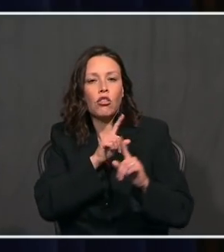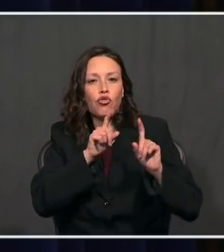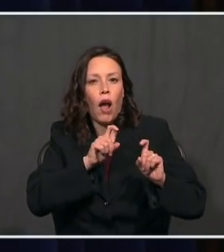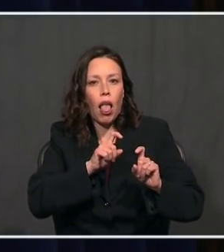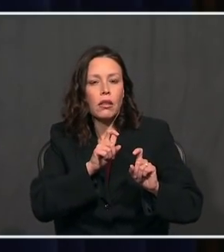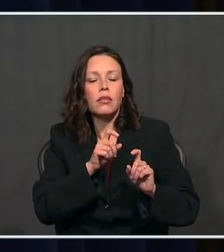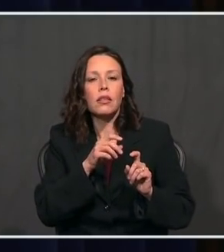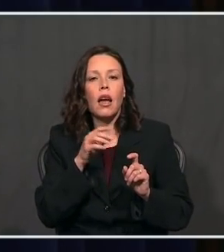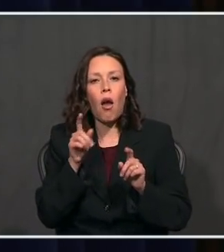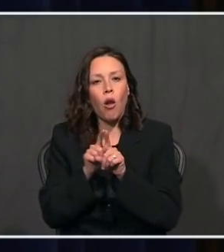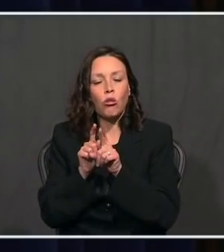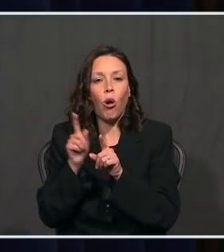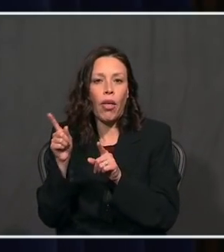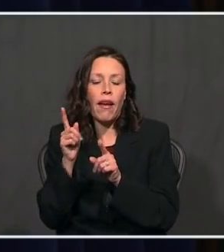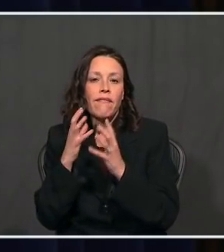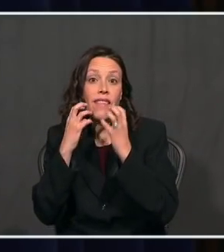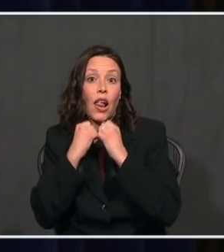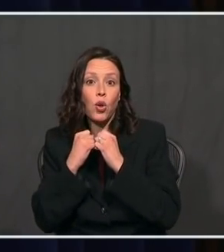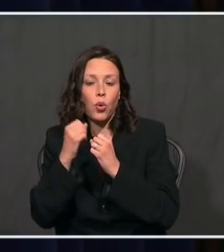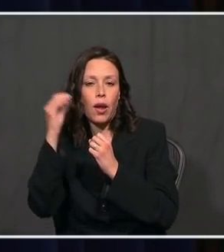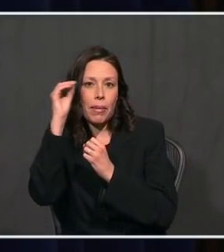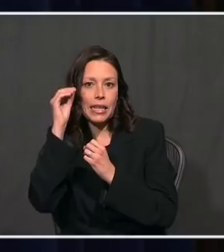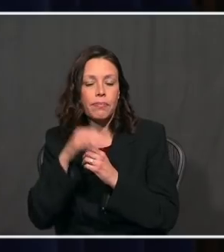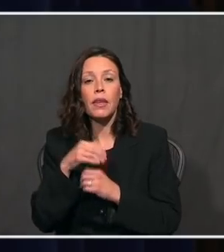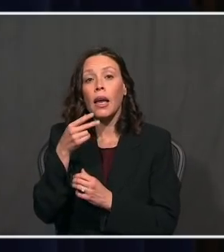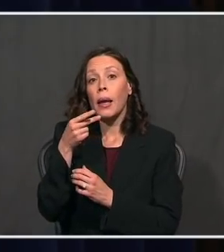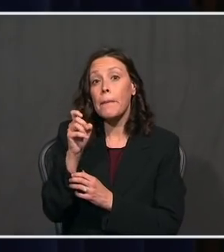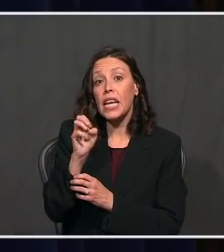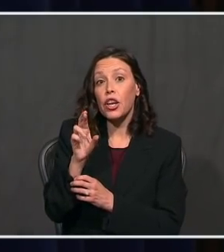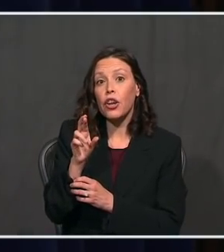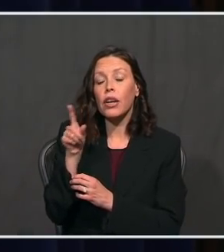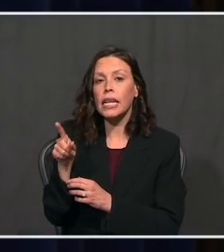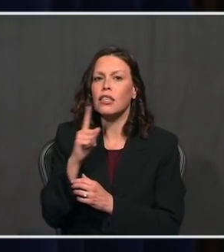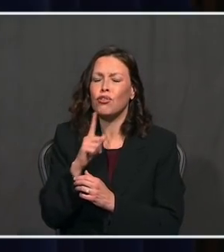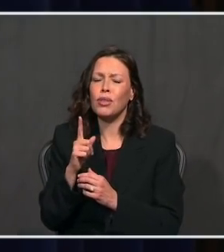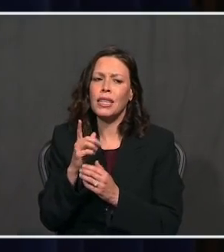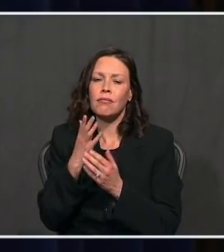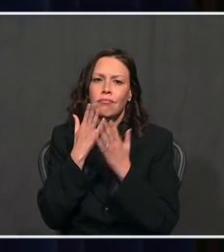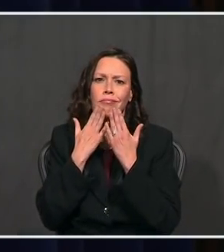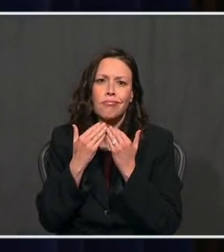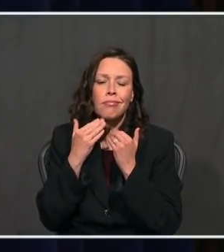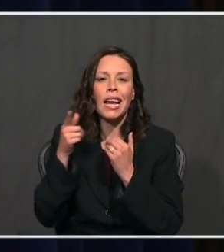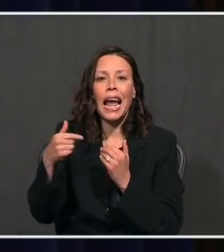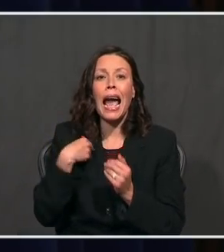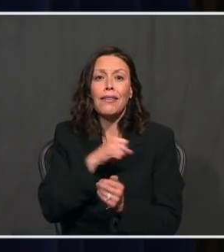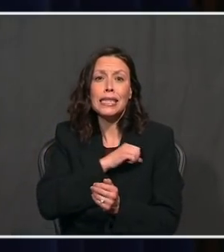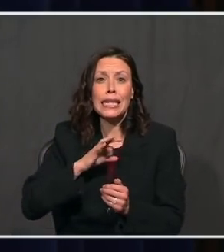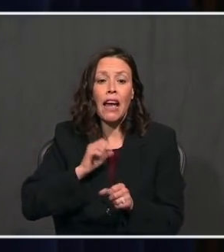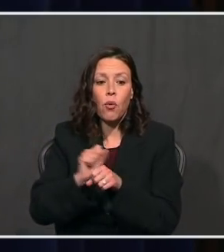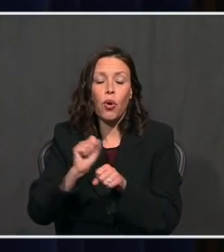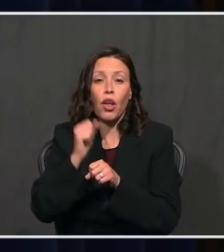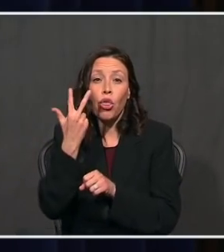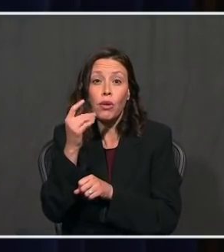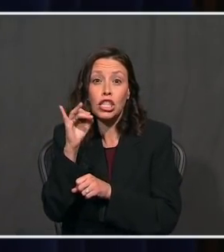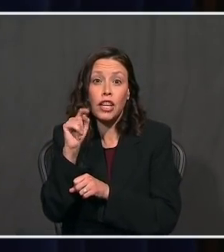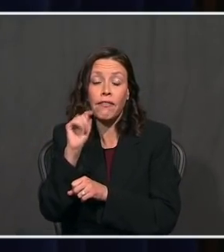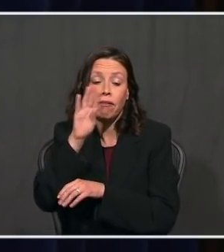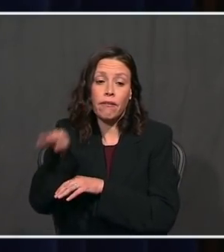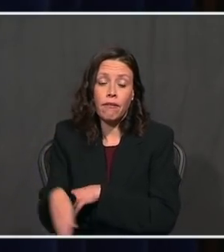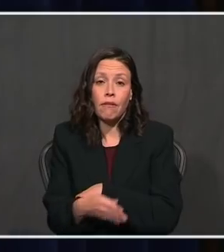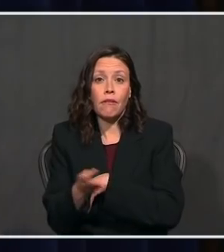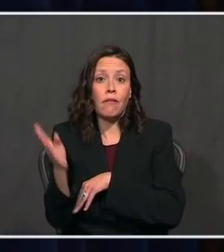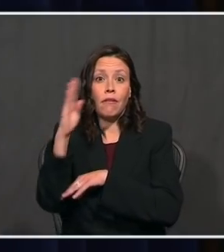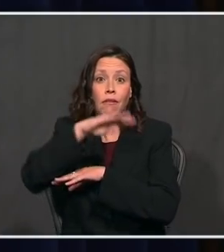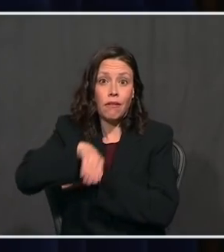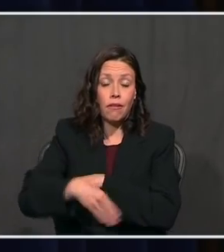for emergency use. Now, Peter's been very gracious. He's literally has staff working three shifts, 24 hours a